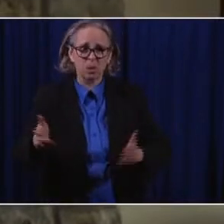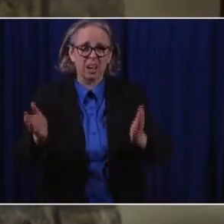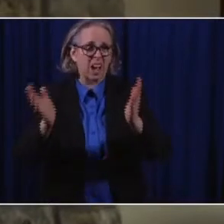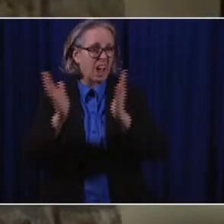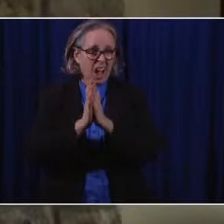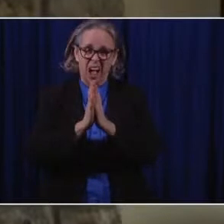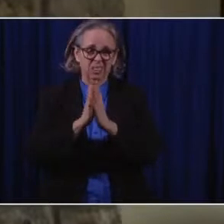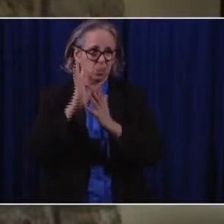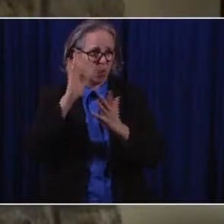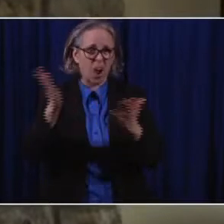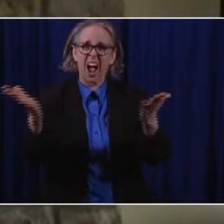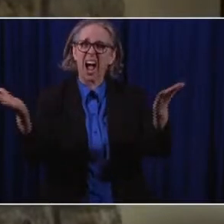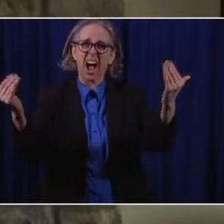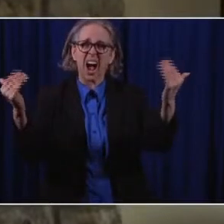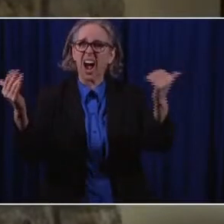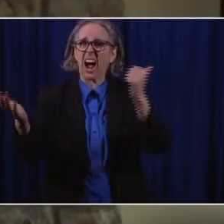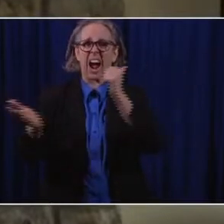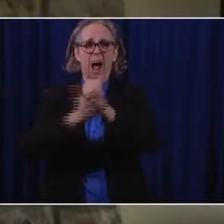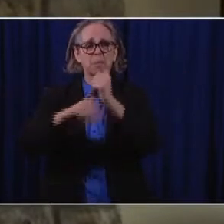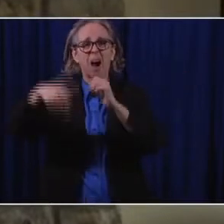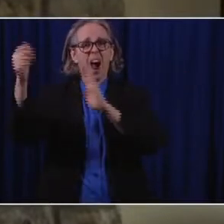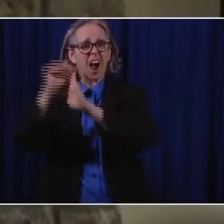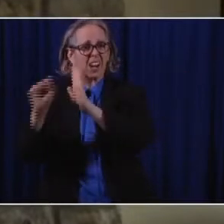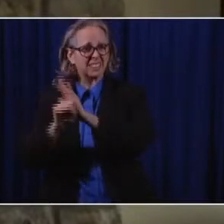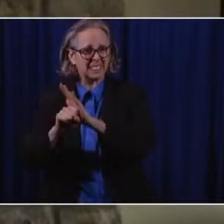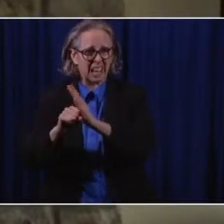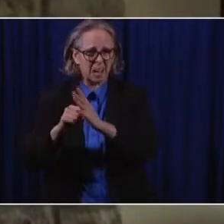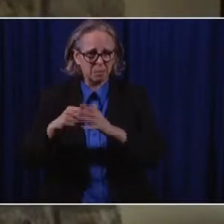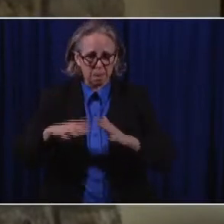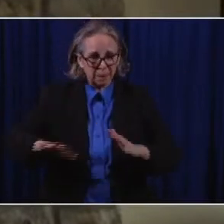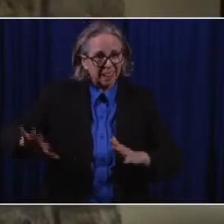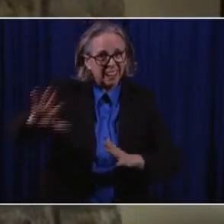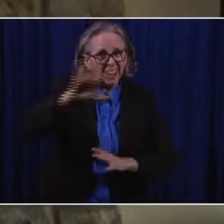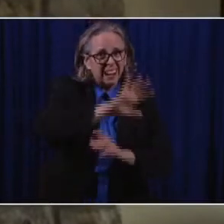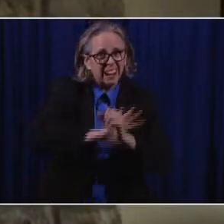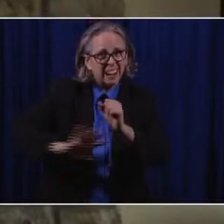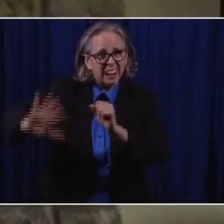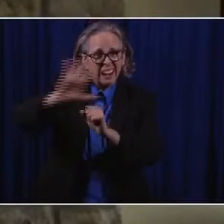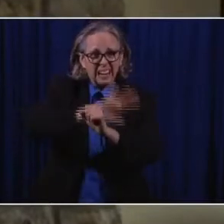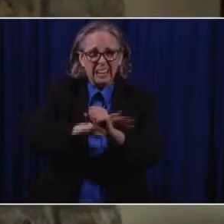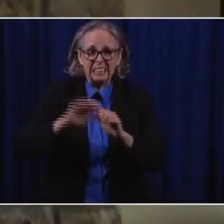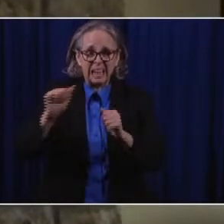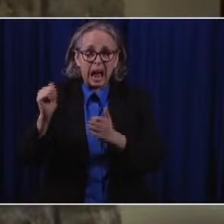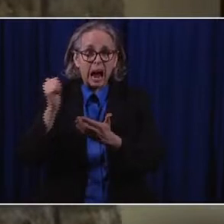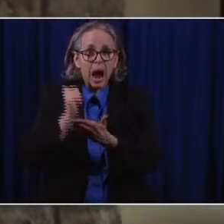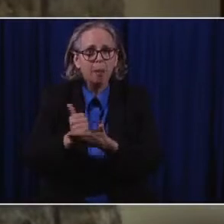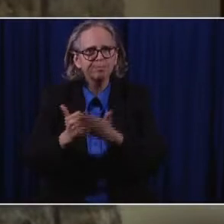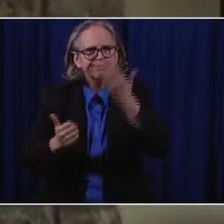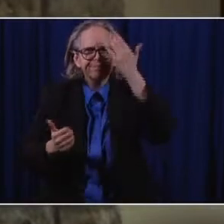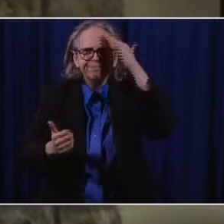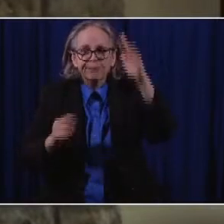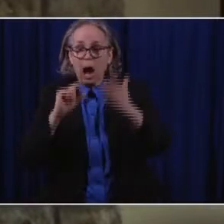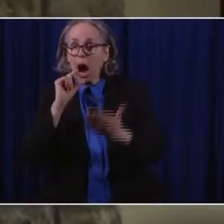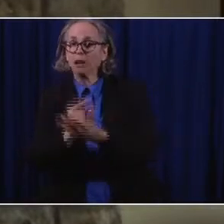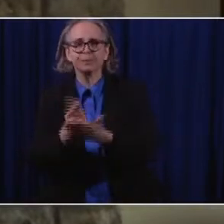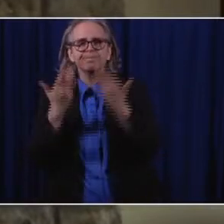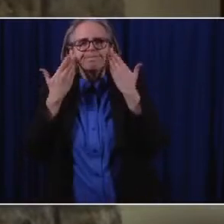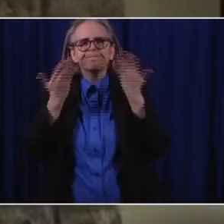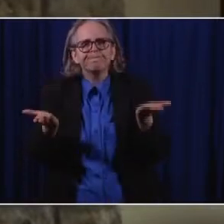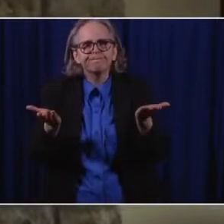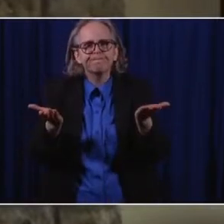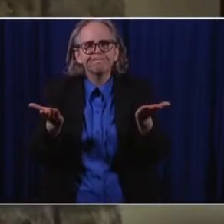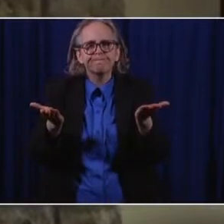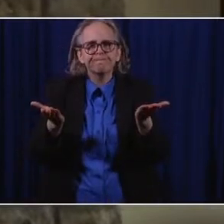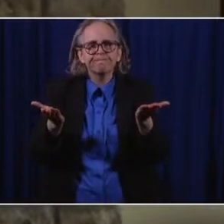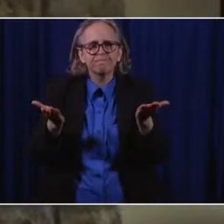but I don't think we should assume automatically that help is going to be available. I mean, for example, some people say, well, call in the